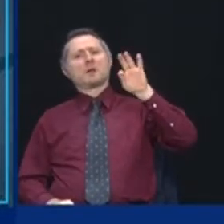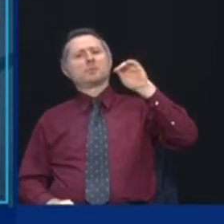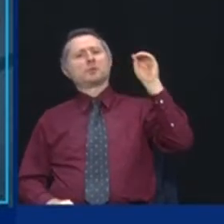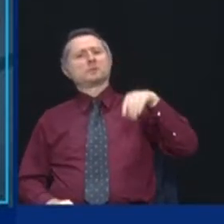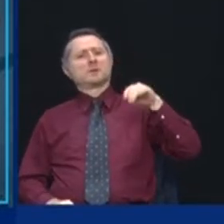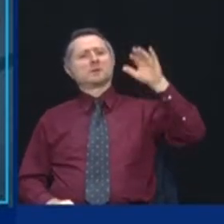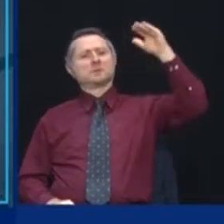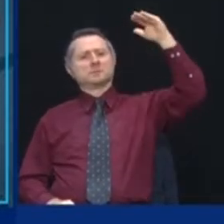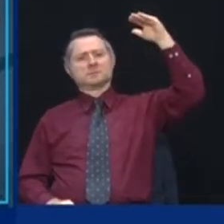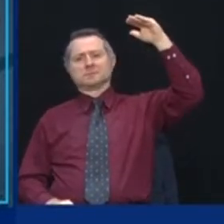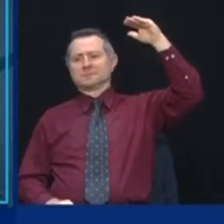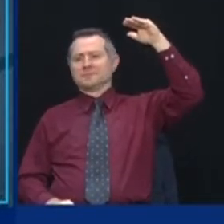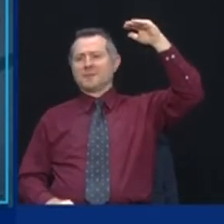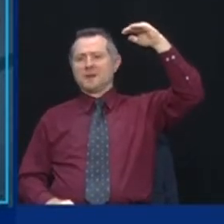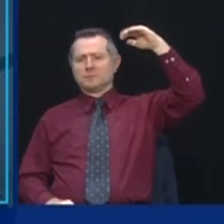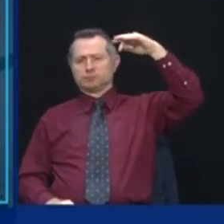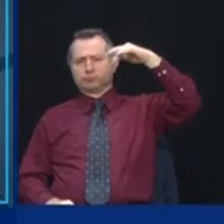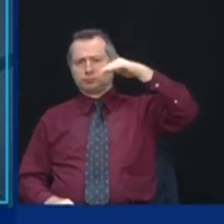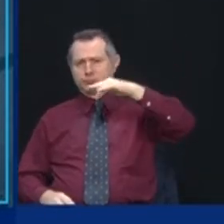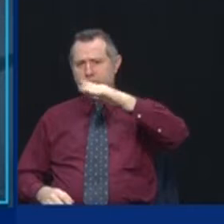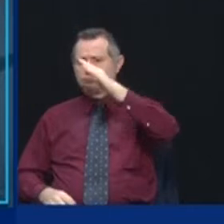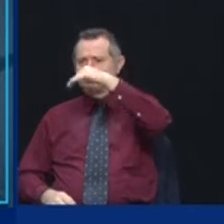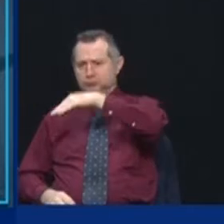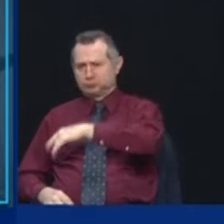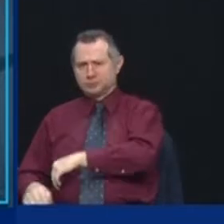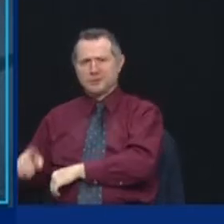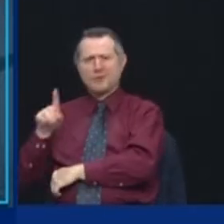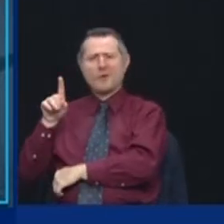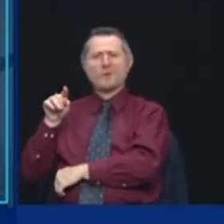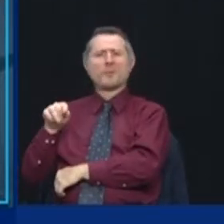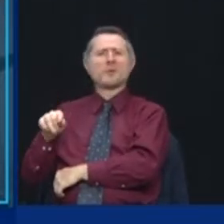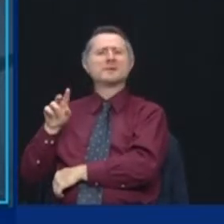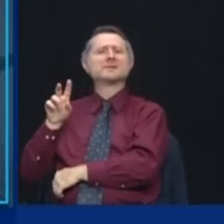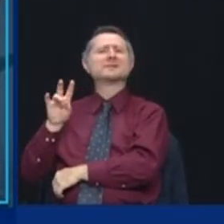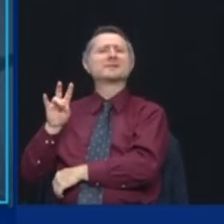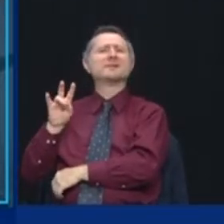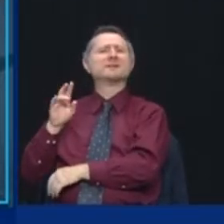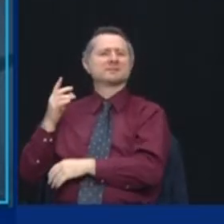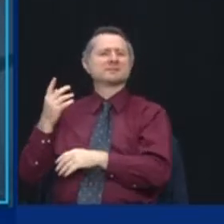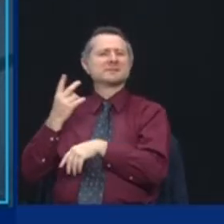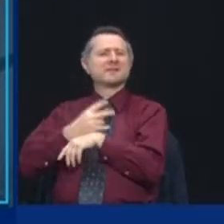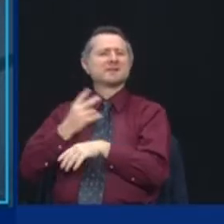Now we're down to 1.7 on the 7-day average. Hospitalizations,